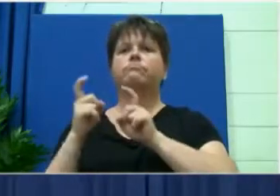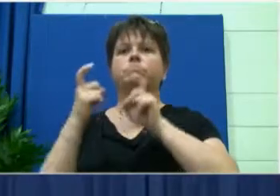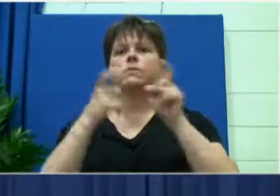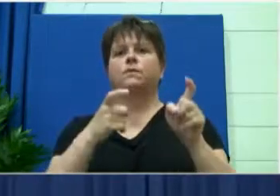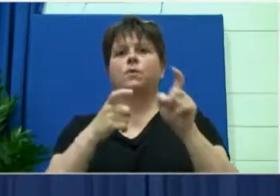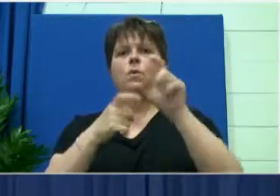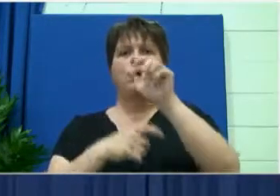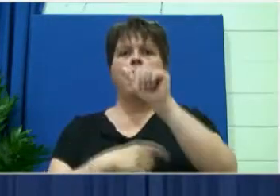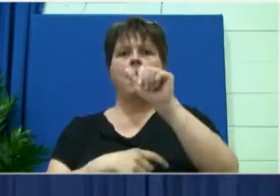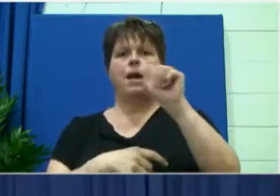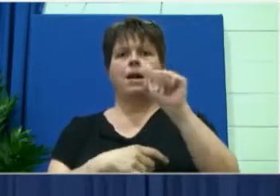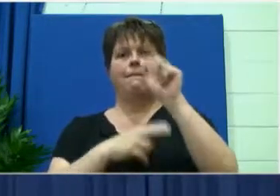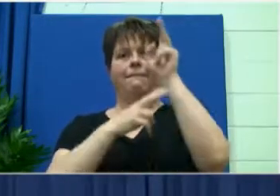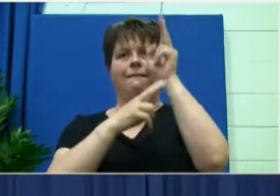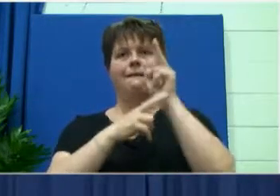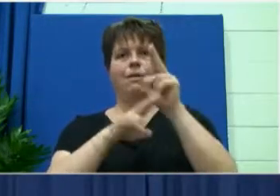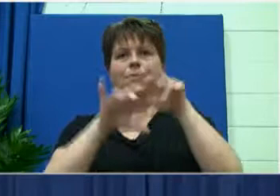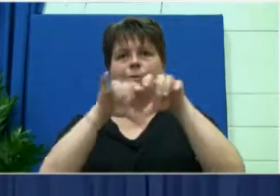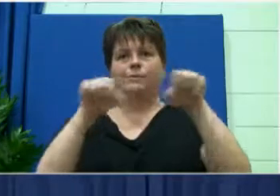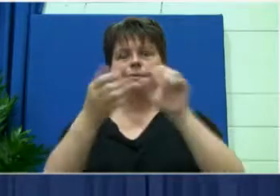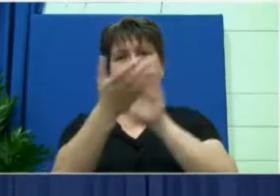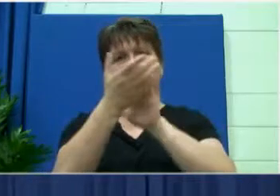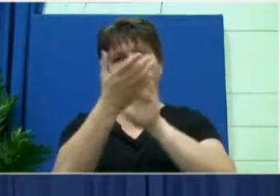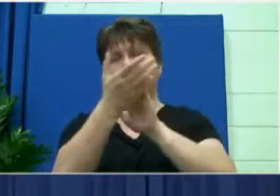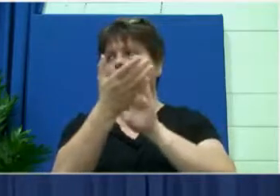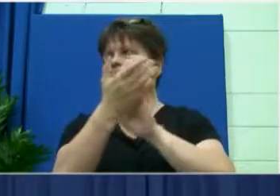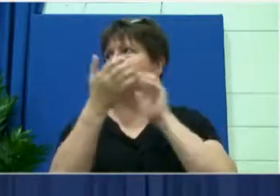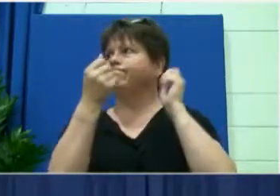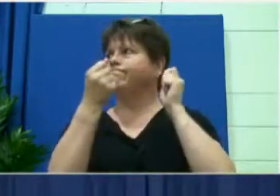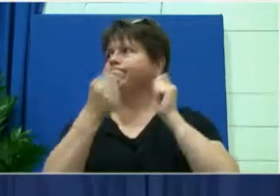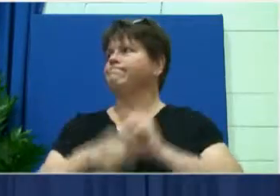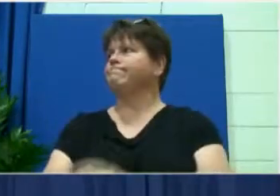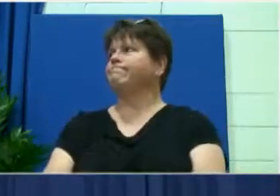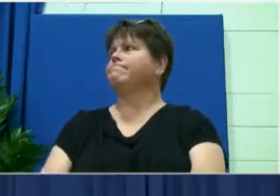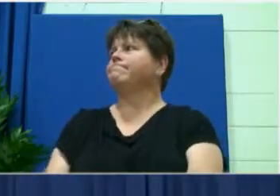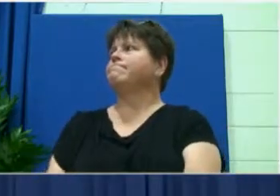Arts degree. Congratulations.